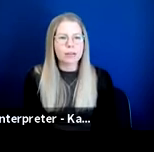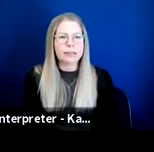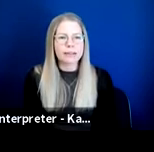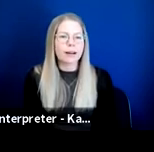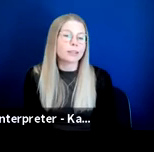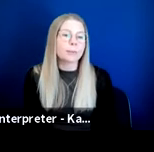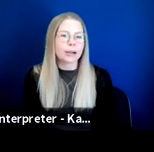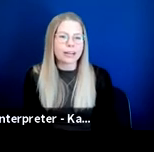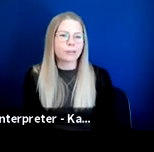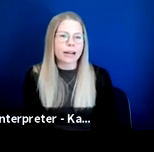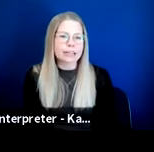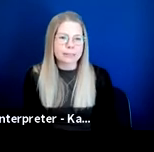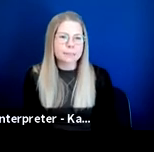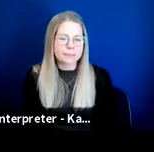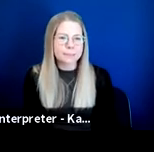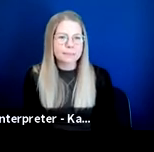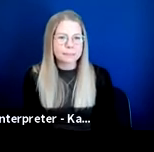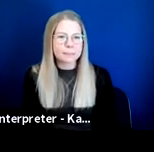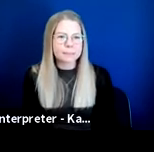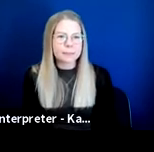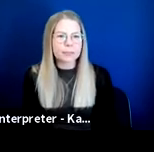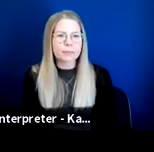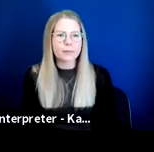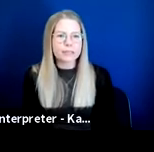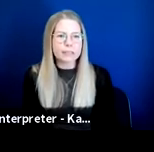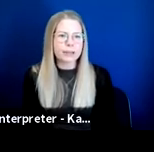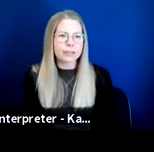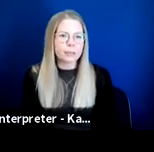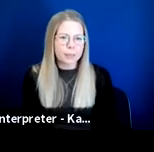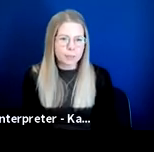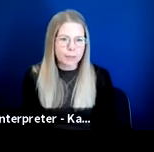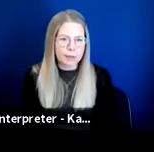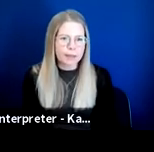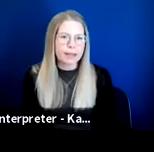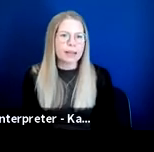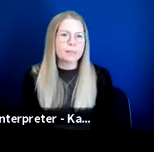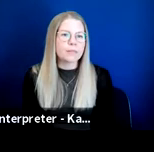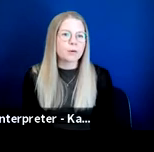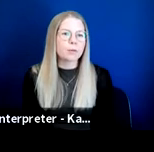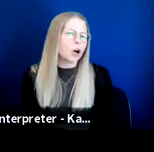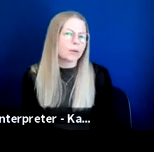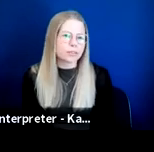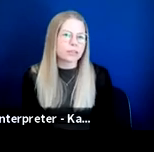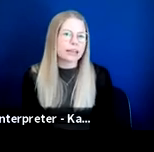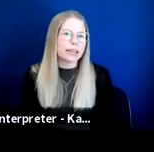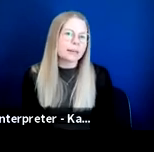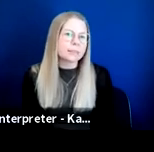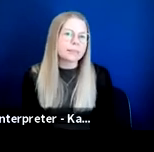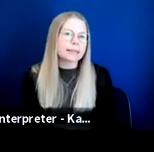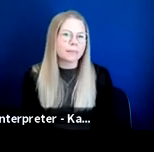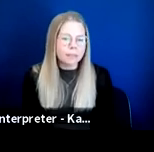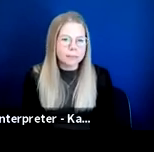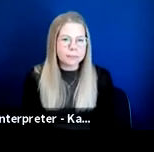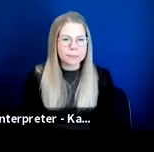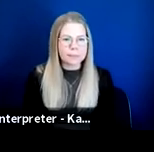the Adult Upgrading Grant. There's some funding available. If you are below a certain